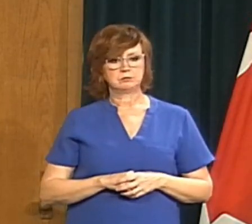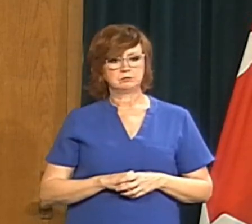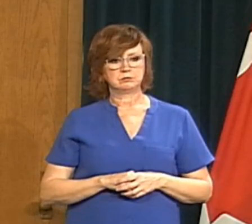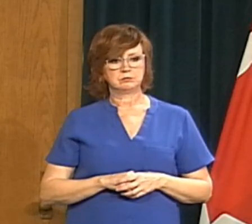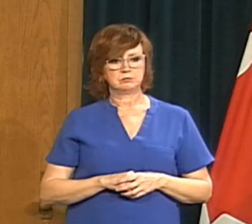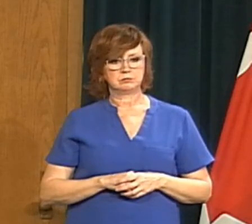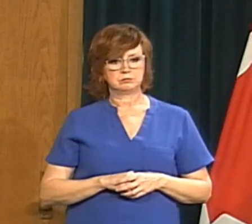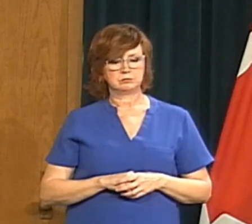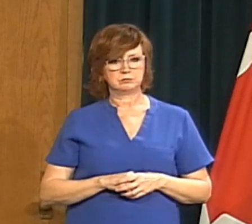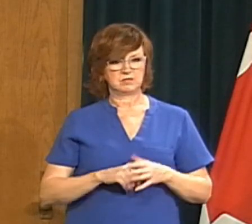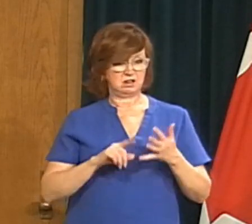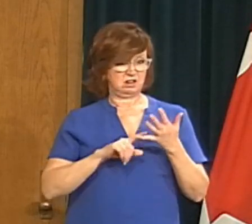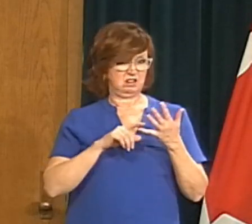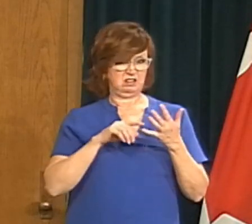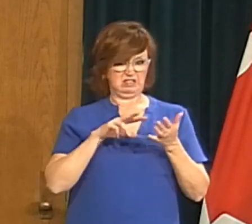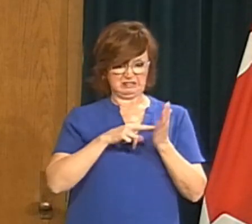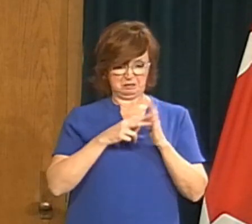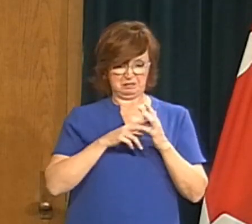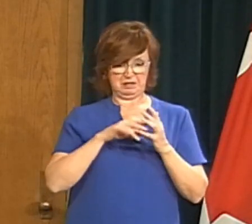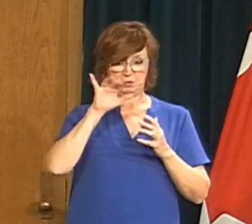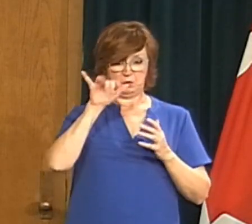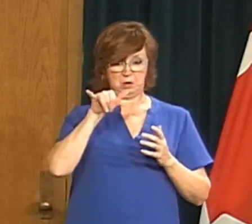this means like YWCA and,